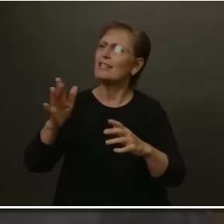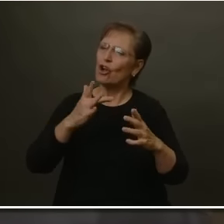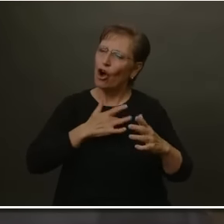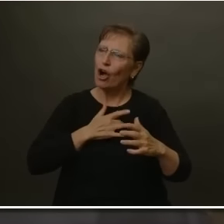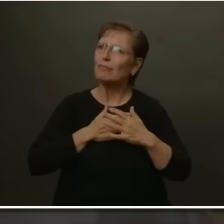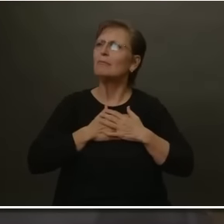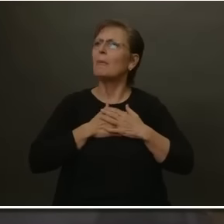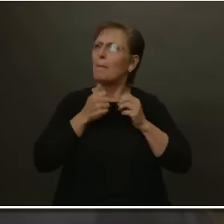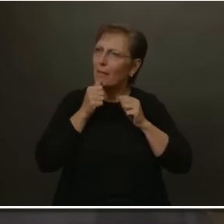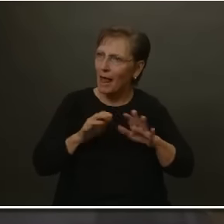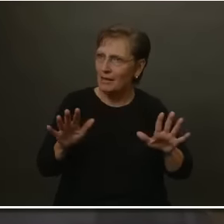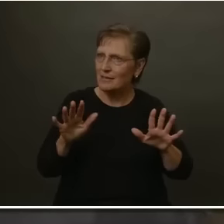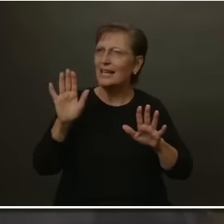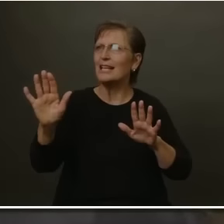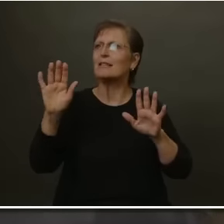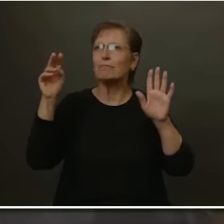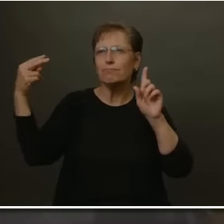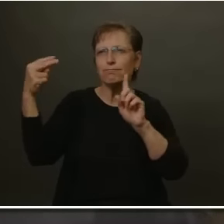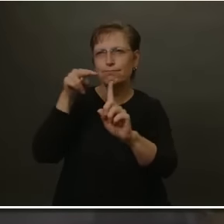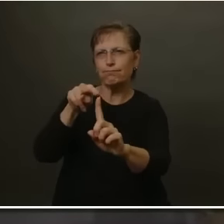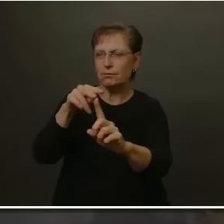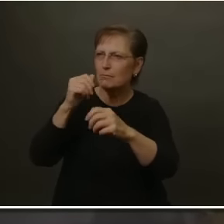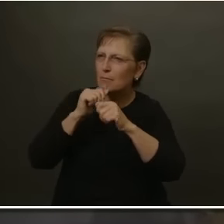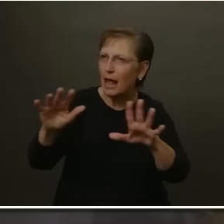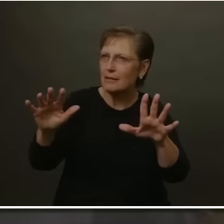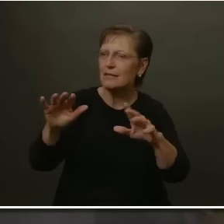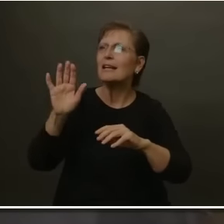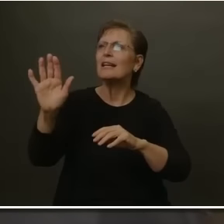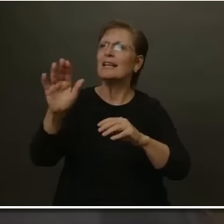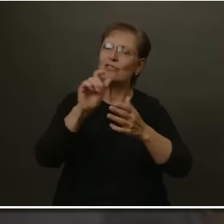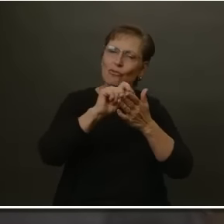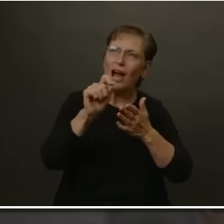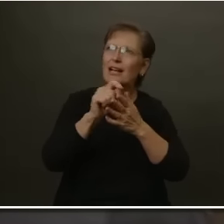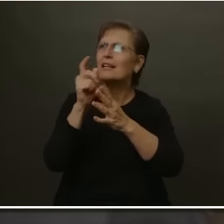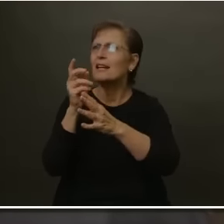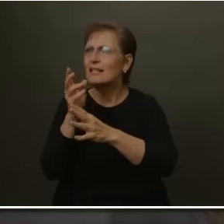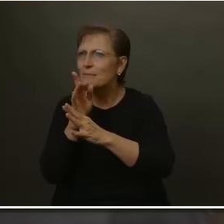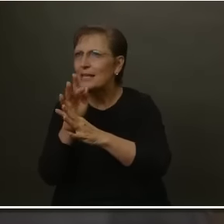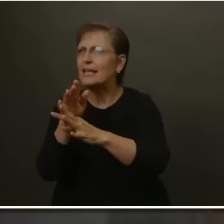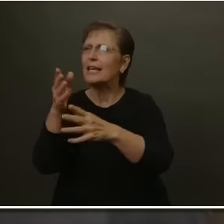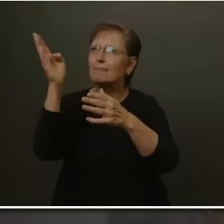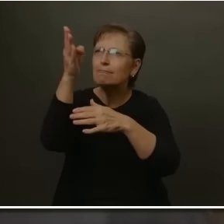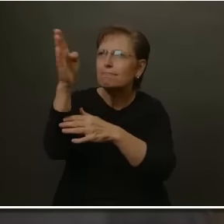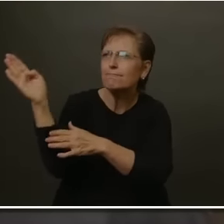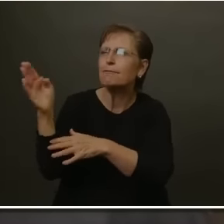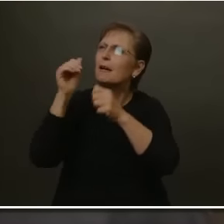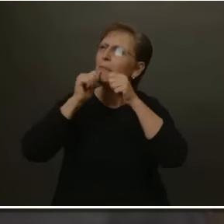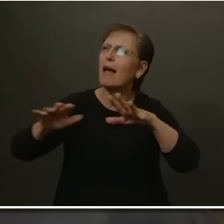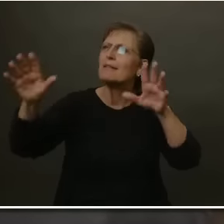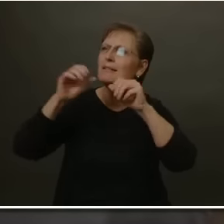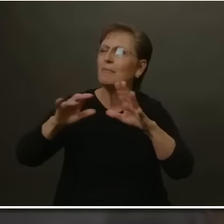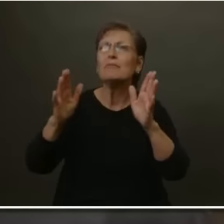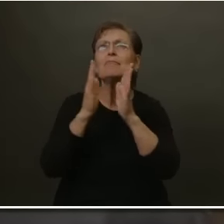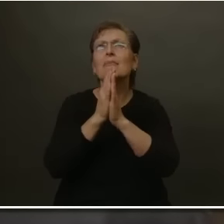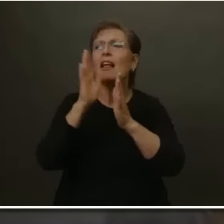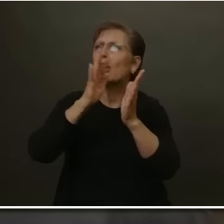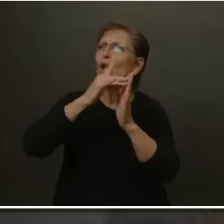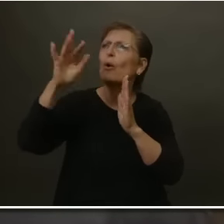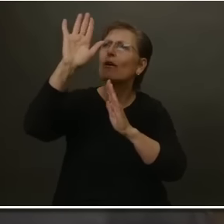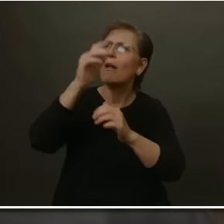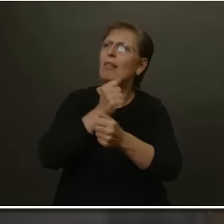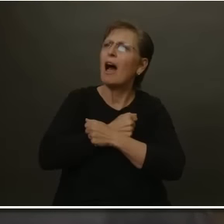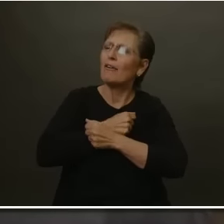outlook. So inspire his writing and his speaking. So direct his words and his ways that the glories of your reign of